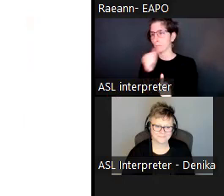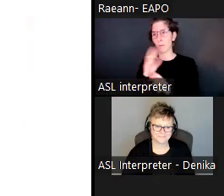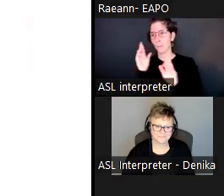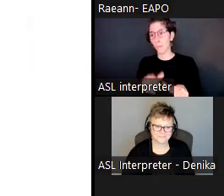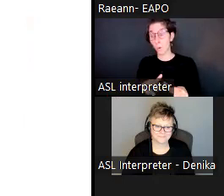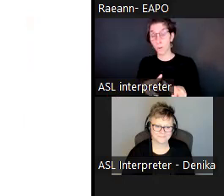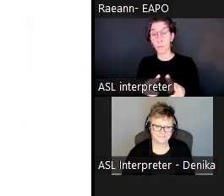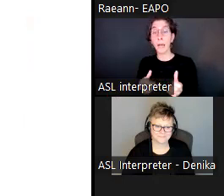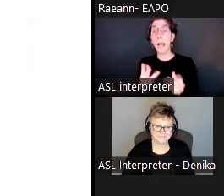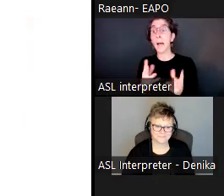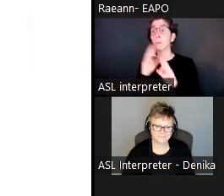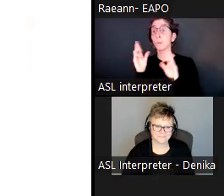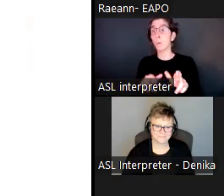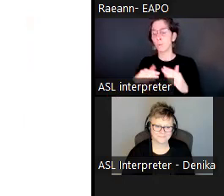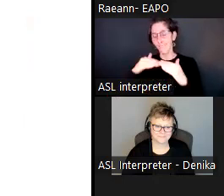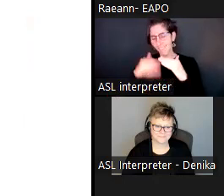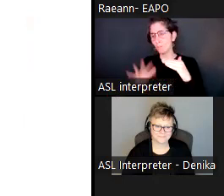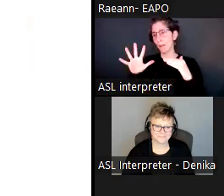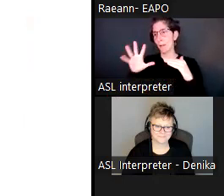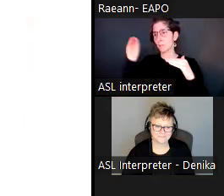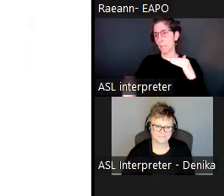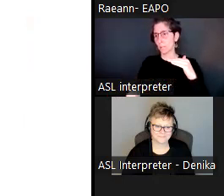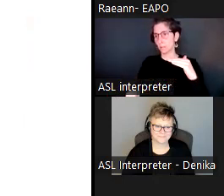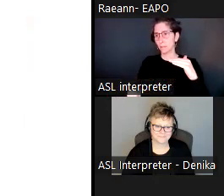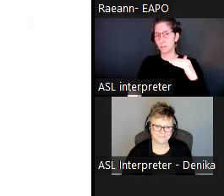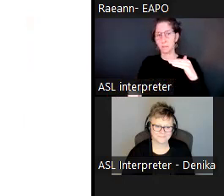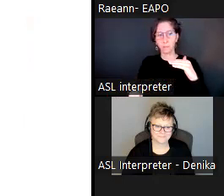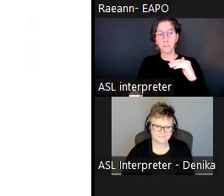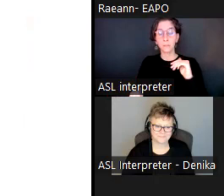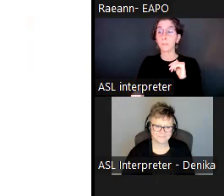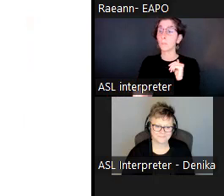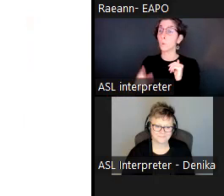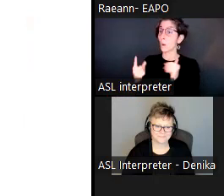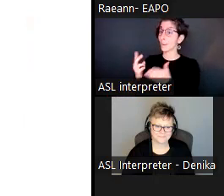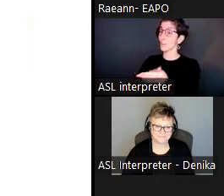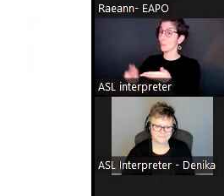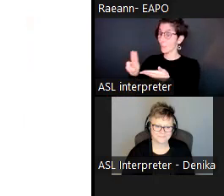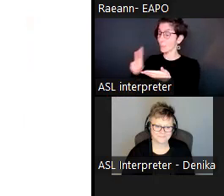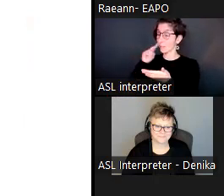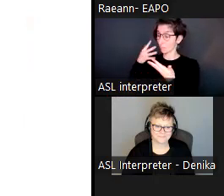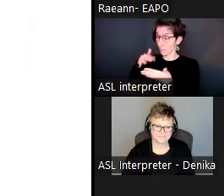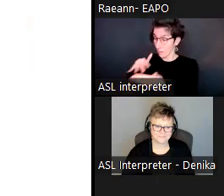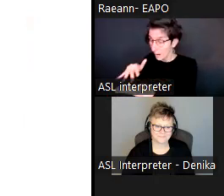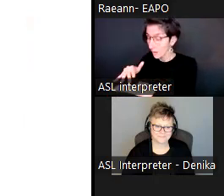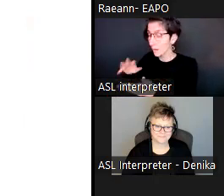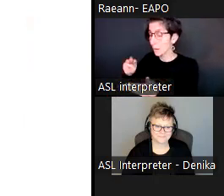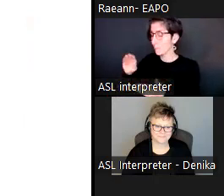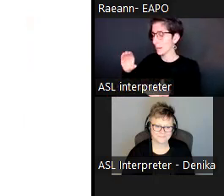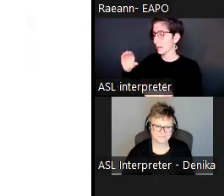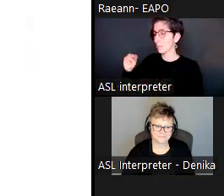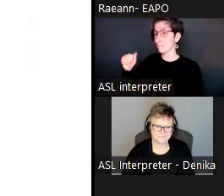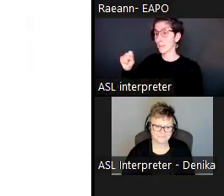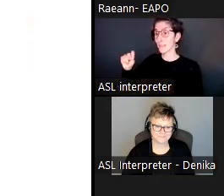to the Canadian anti-fraud. And McMaster University did a study and they said that